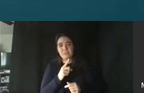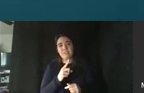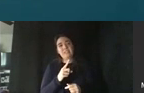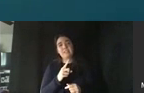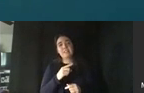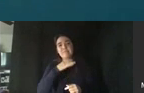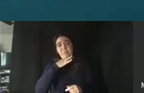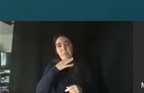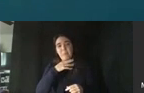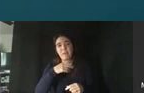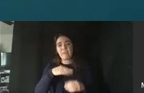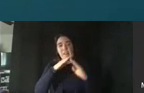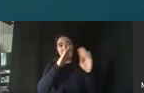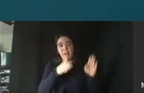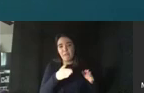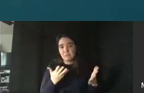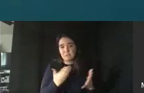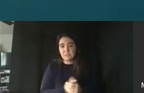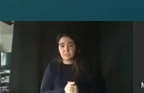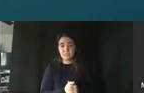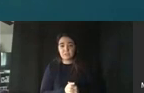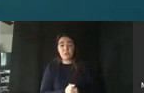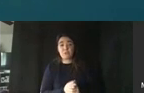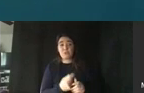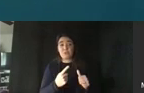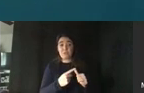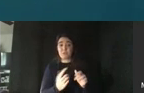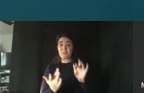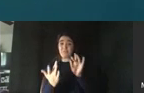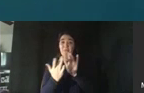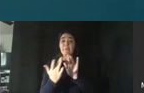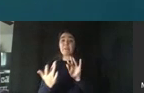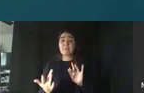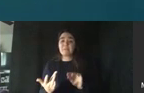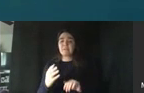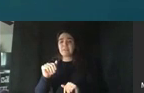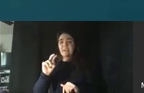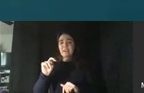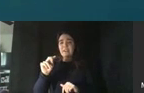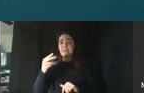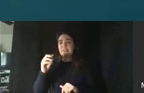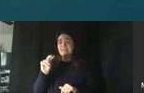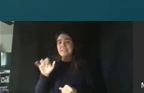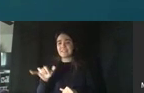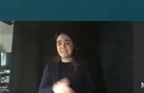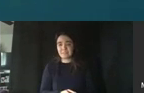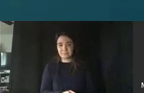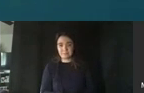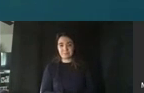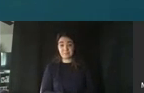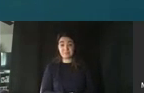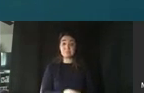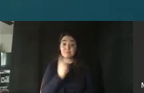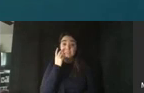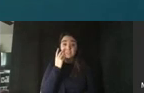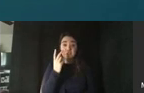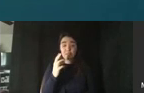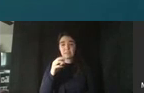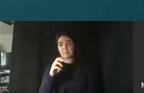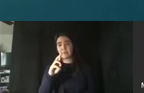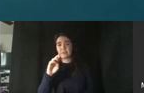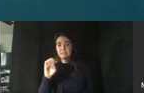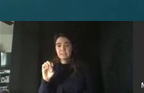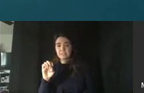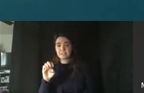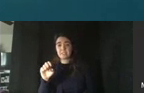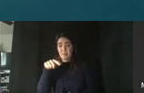the first person that reached out to me was Anthony. I saw the MREs. We were told to go get there. MREs are